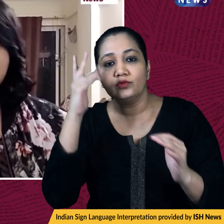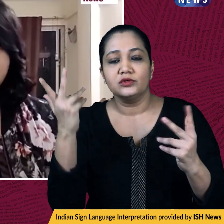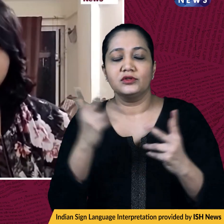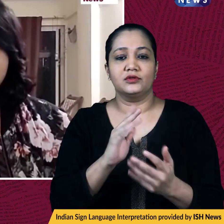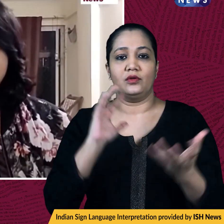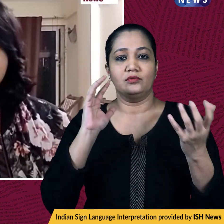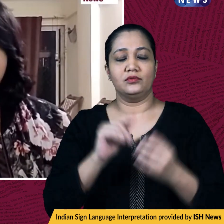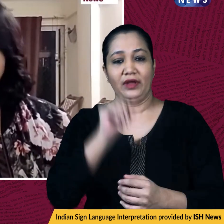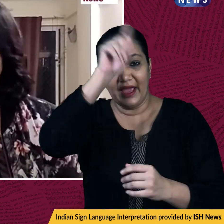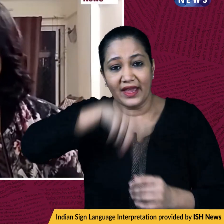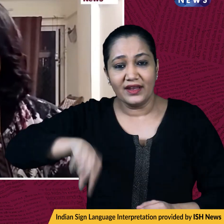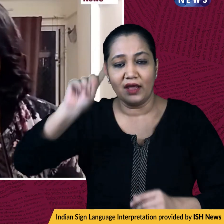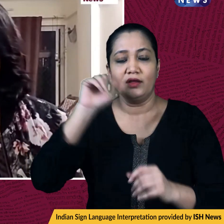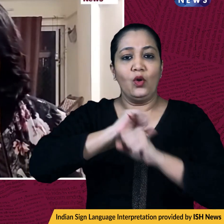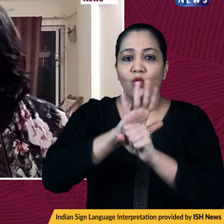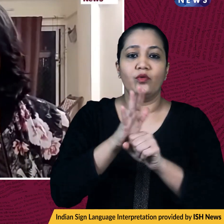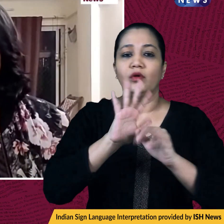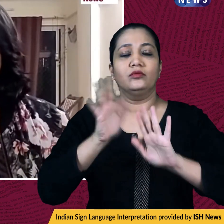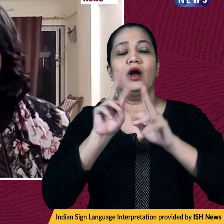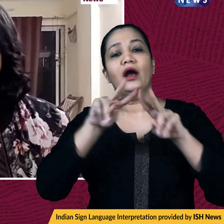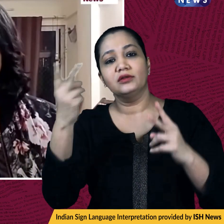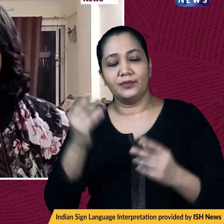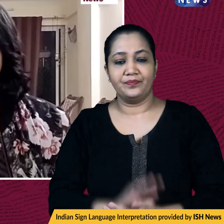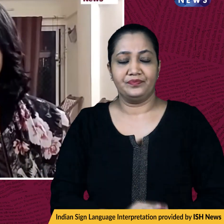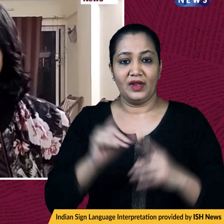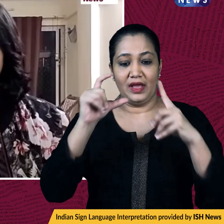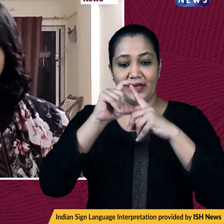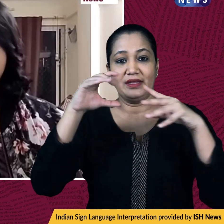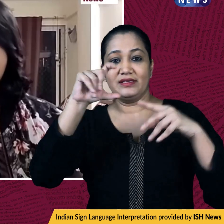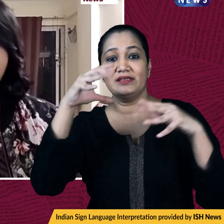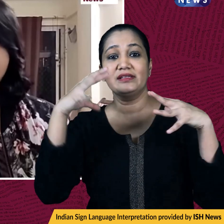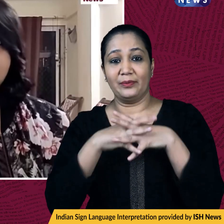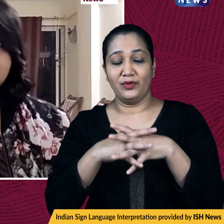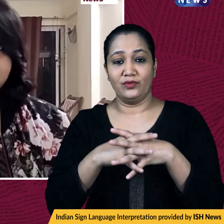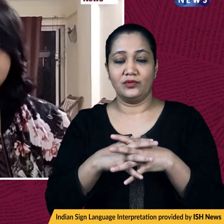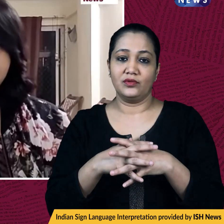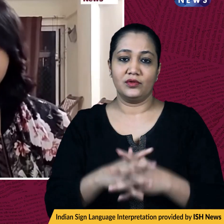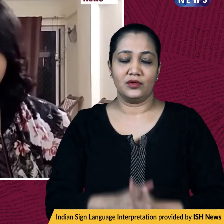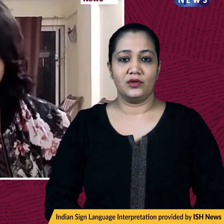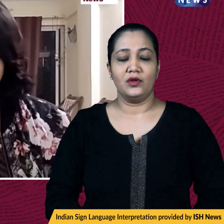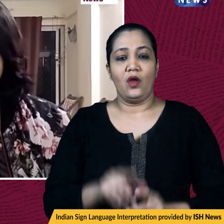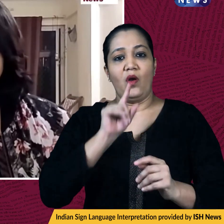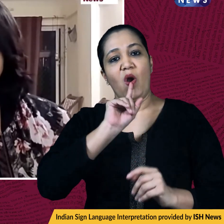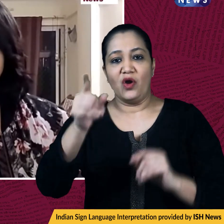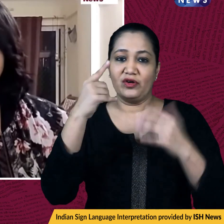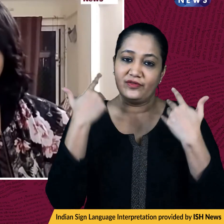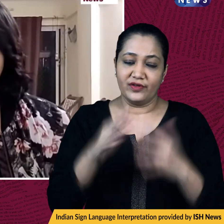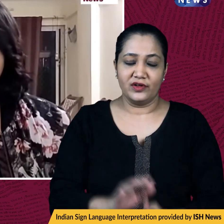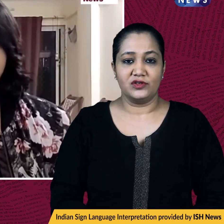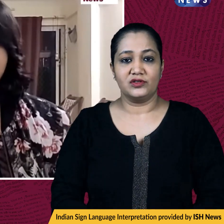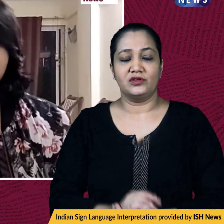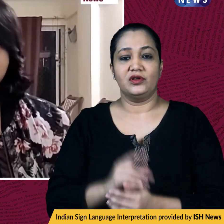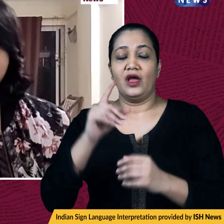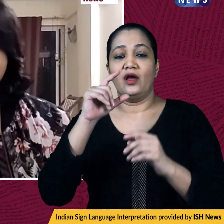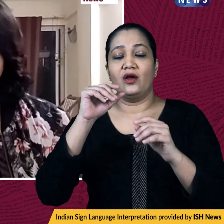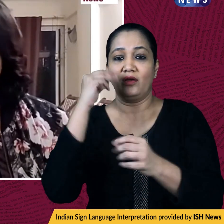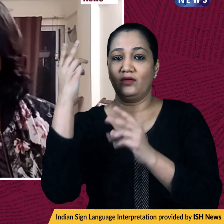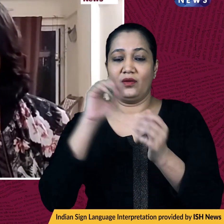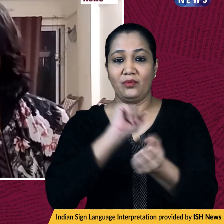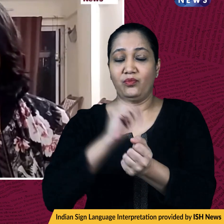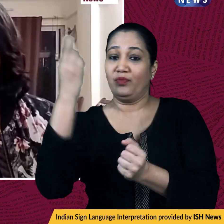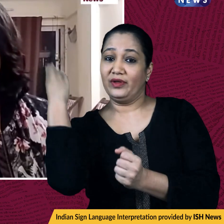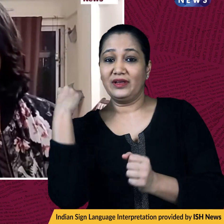apply earlier than the companies had planned and before it settled if the youngsters will need 2 shots or 3. The FDA